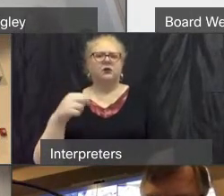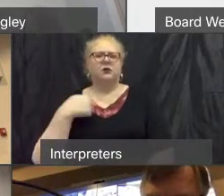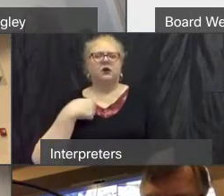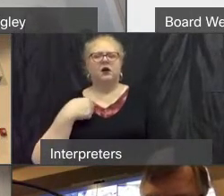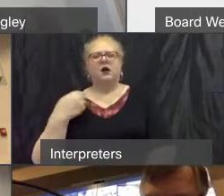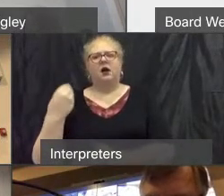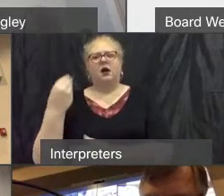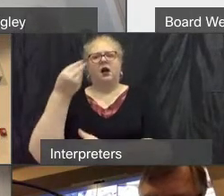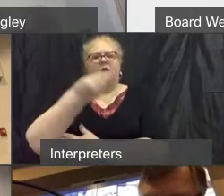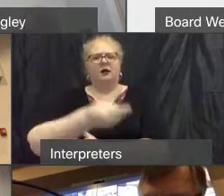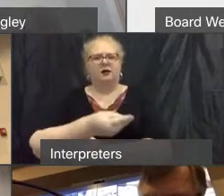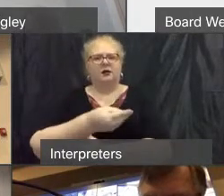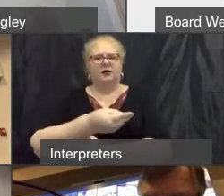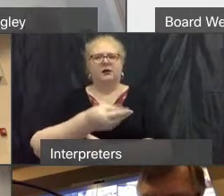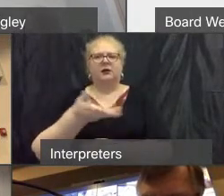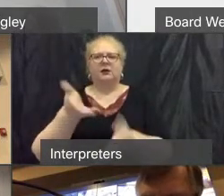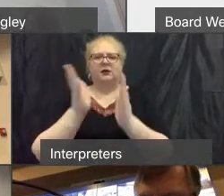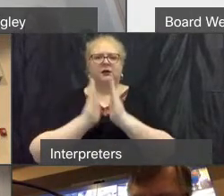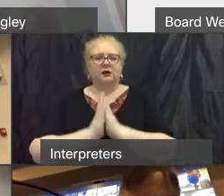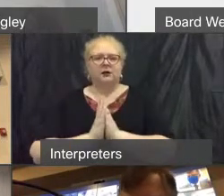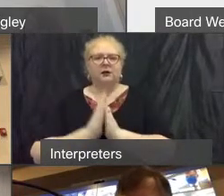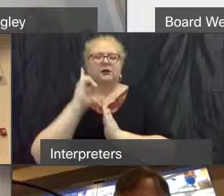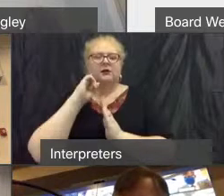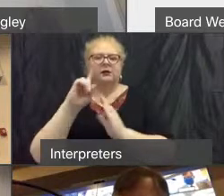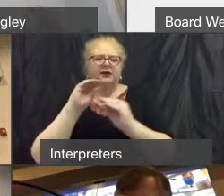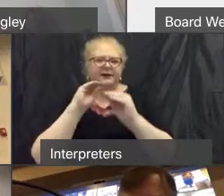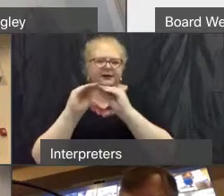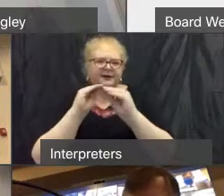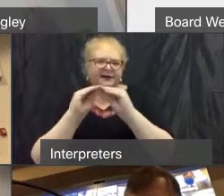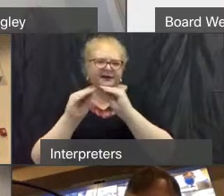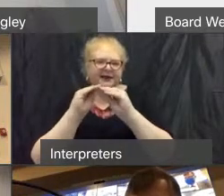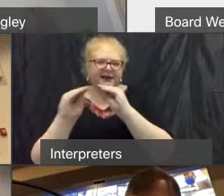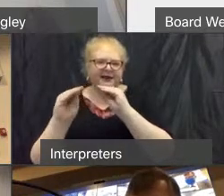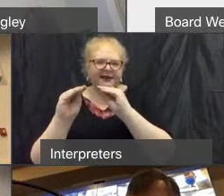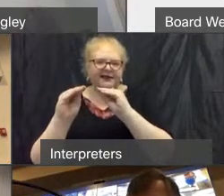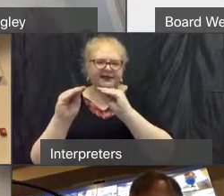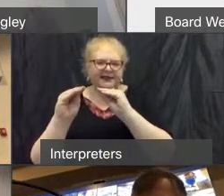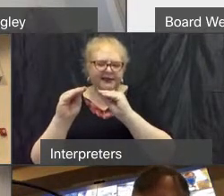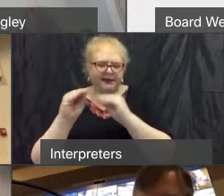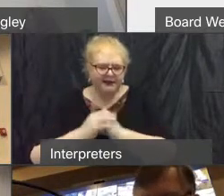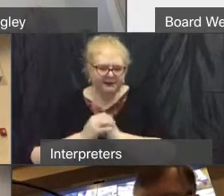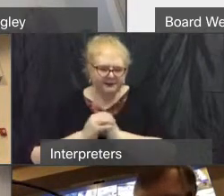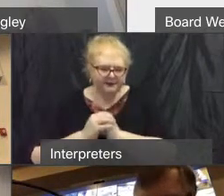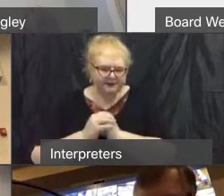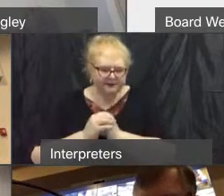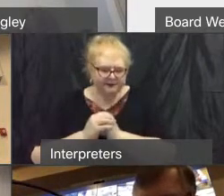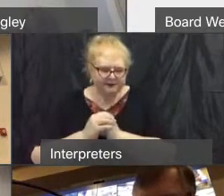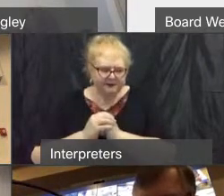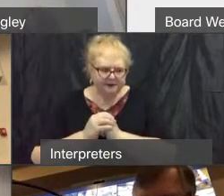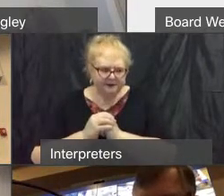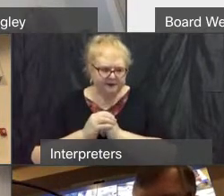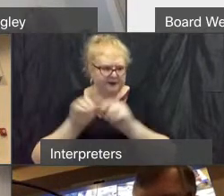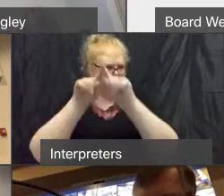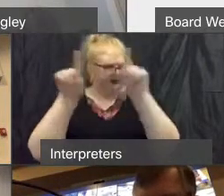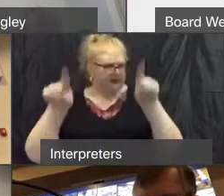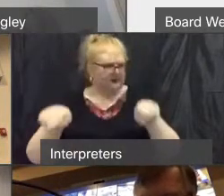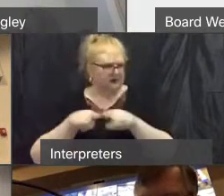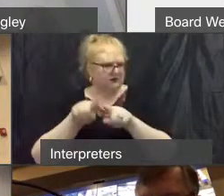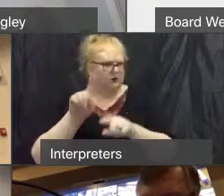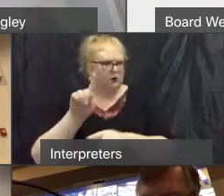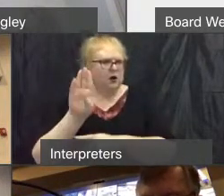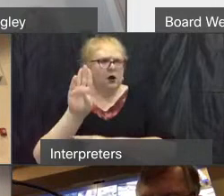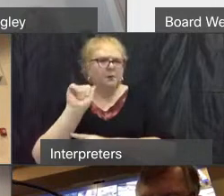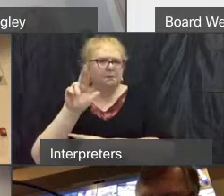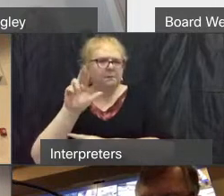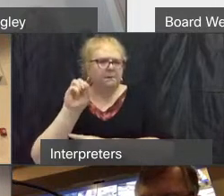a request for some repairs to be done to the John Barrow entrance sign at Barrow and